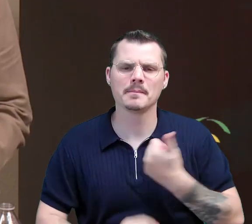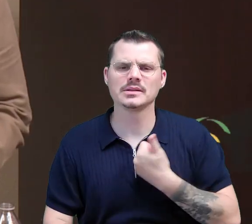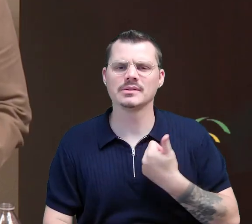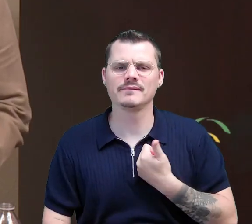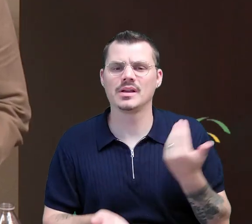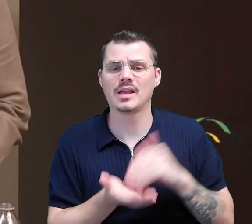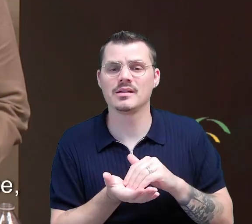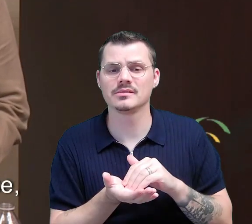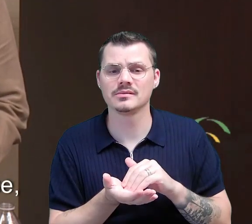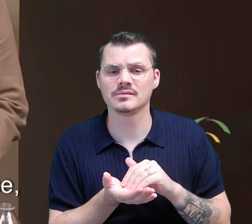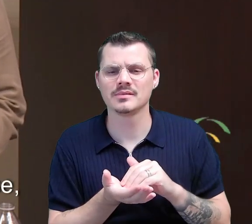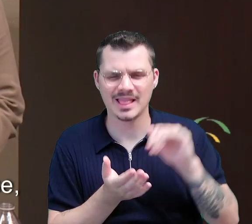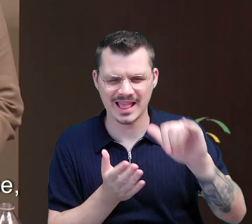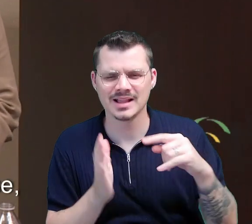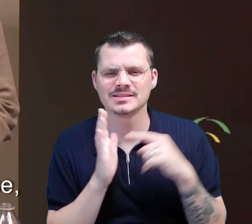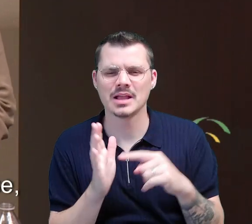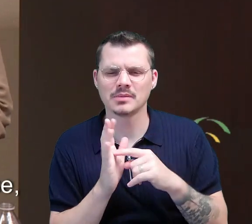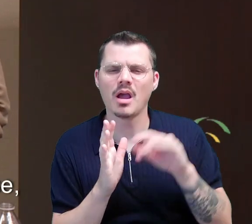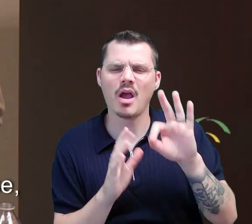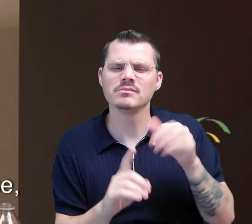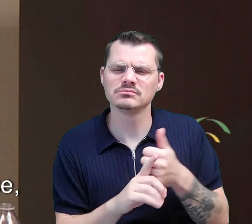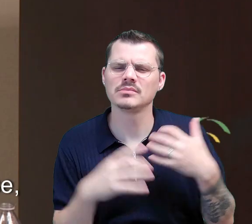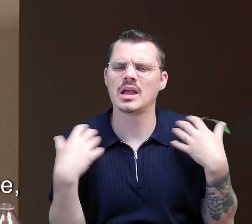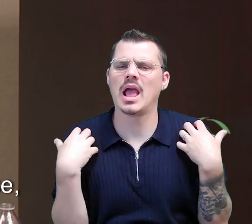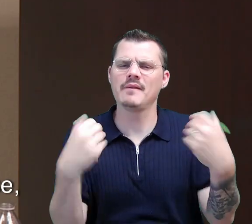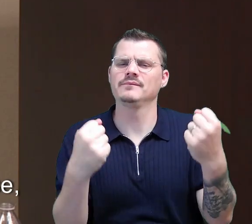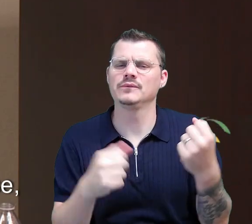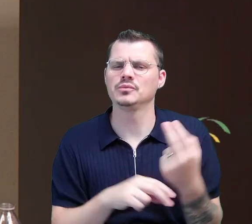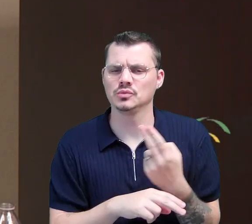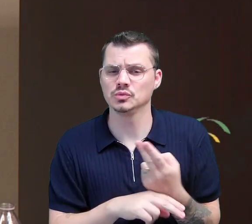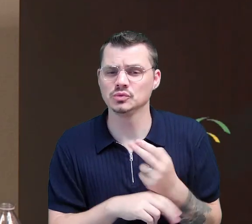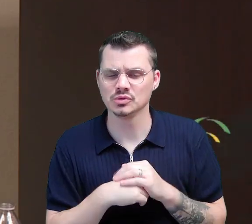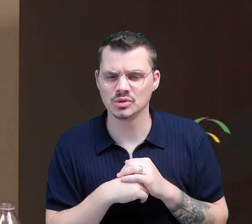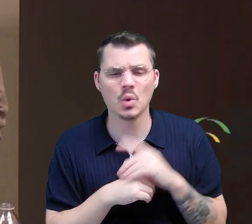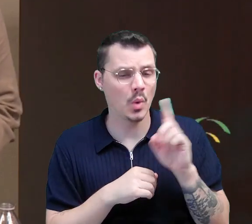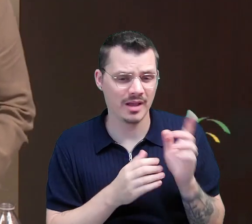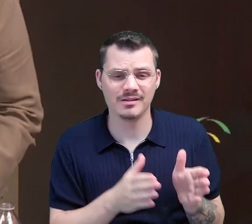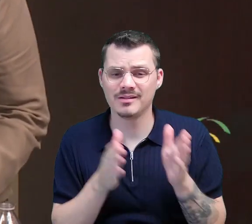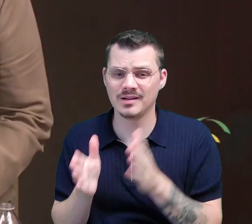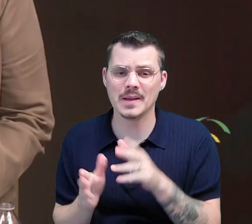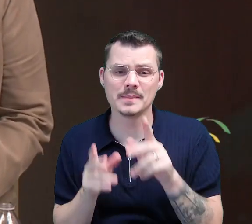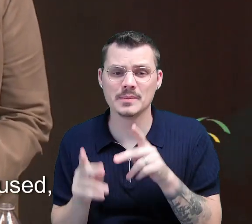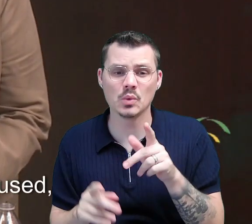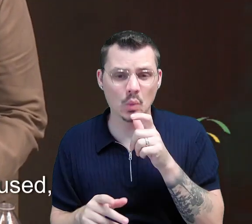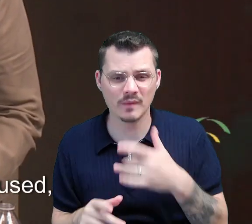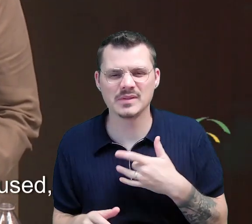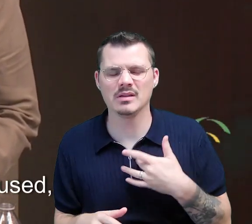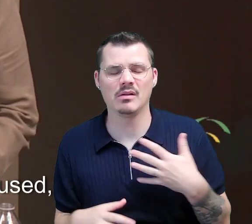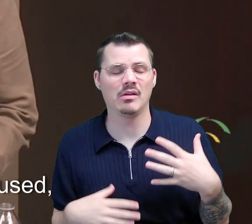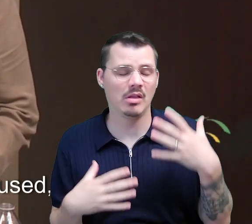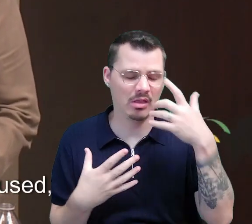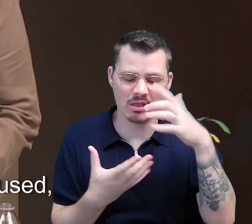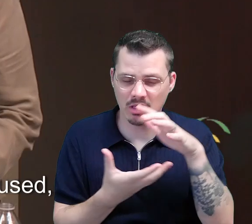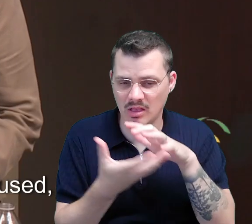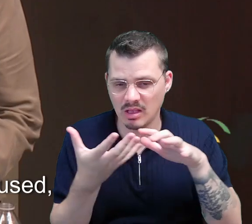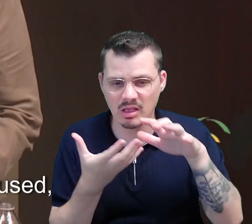again. That's an example of a healthful use. Whereas people otherwise describe